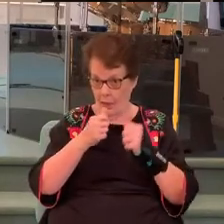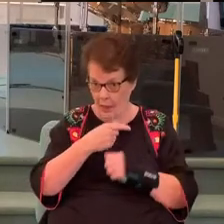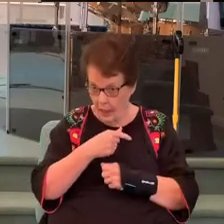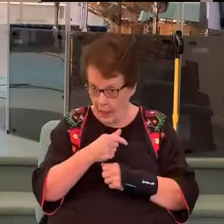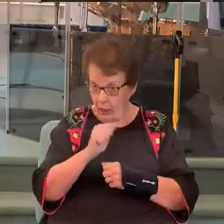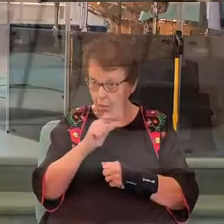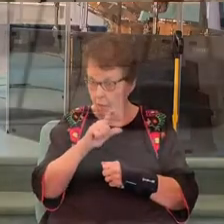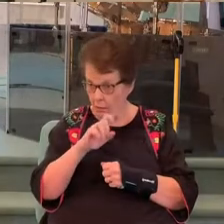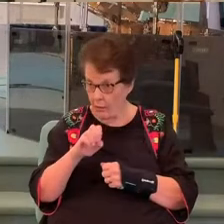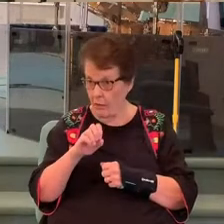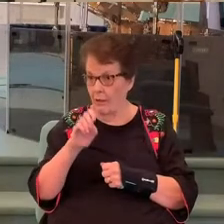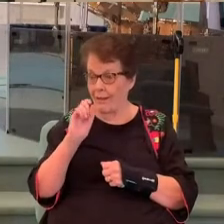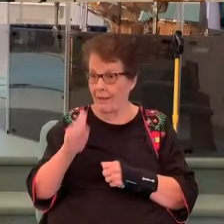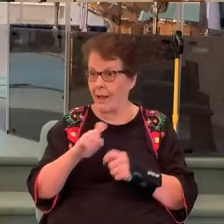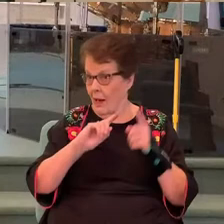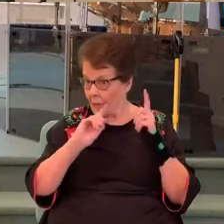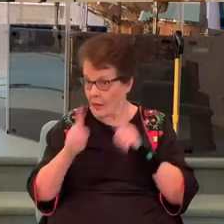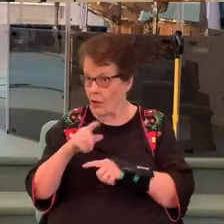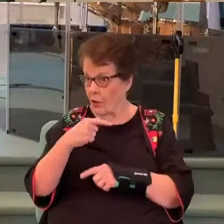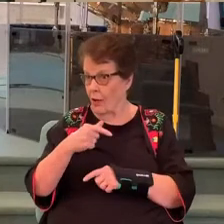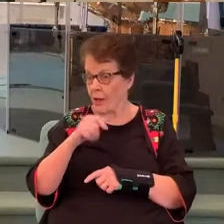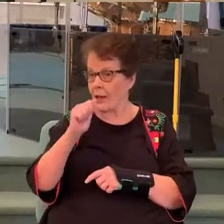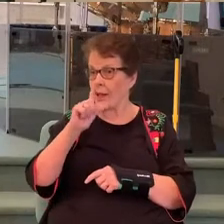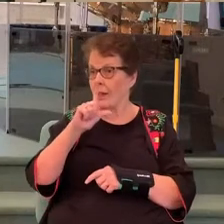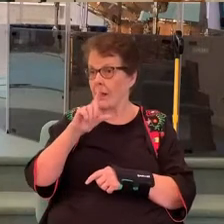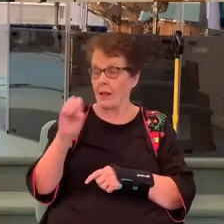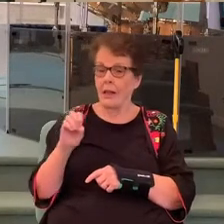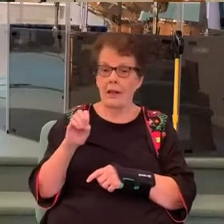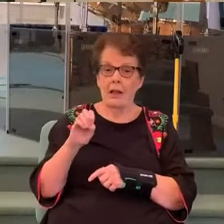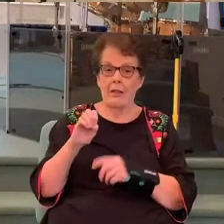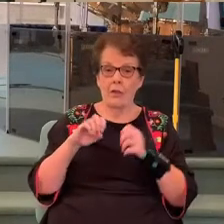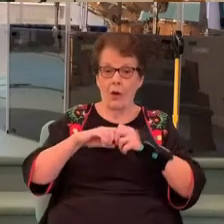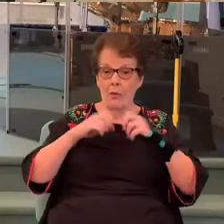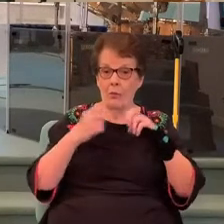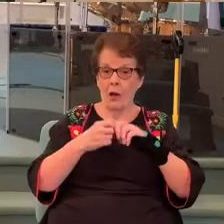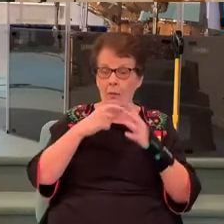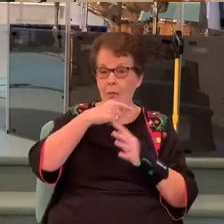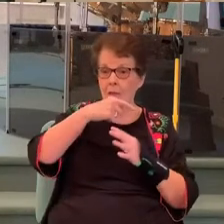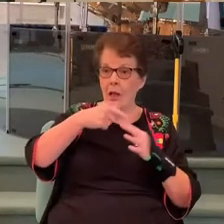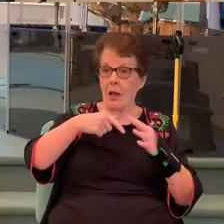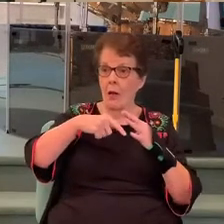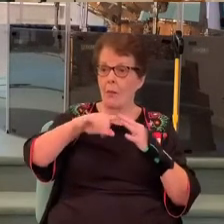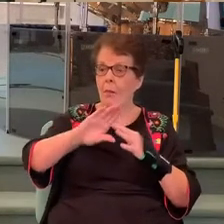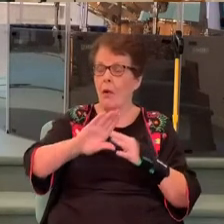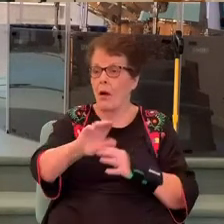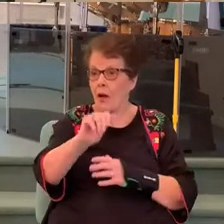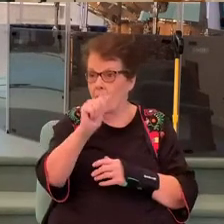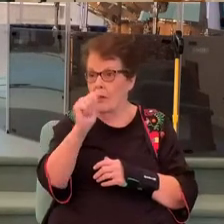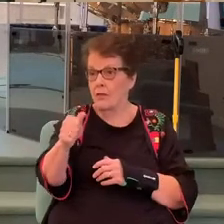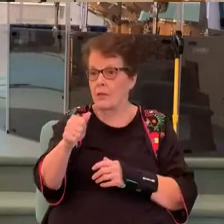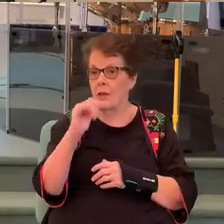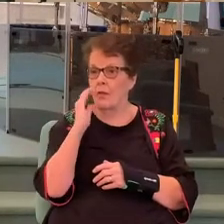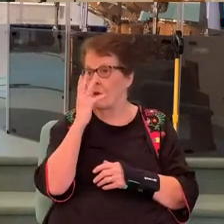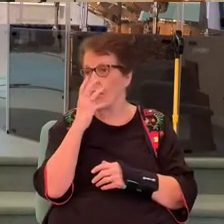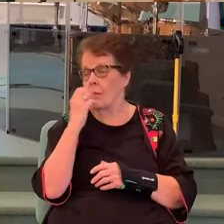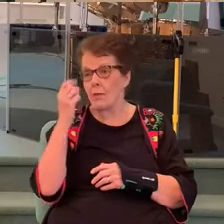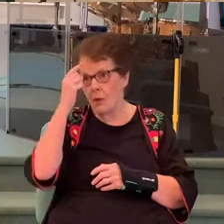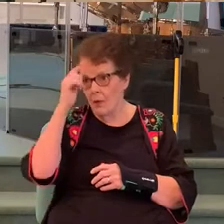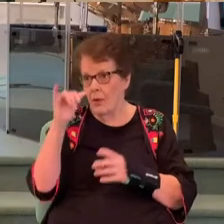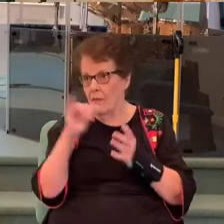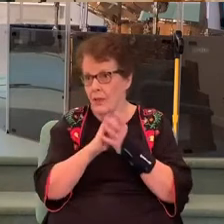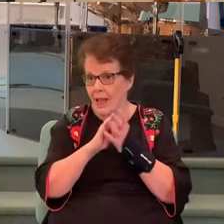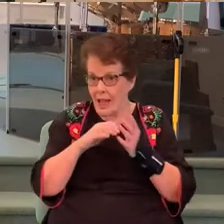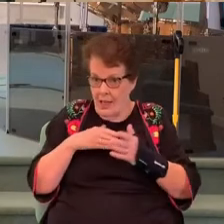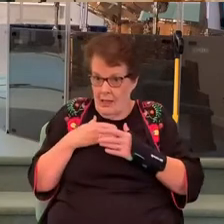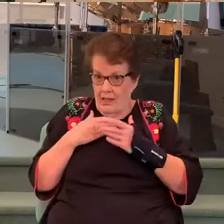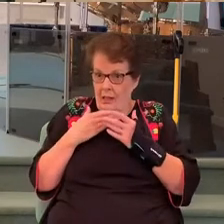James is saying is, when you have problems among yourselves, the beauty and the Band-Aid for those problems is